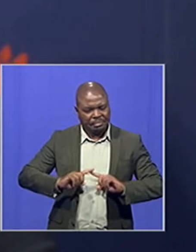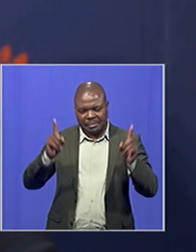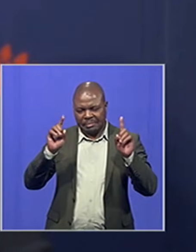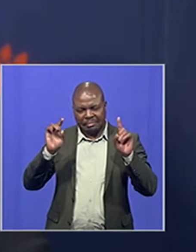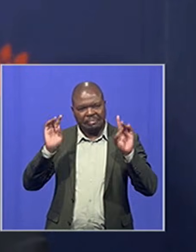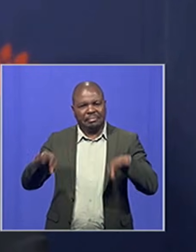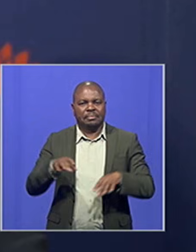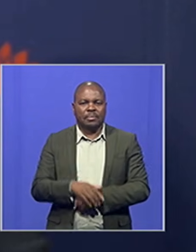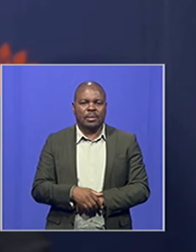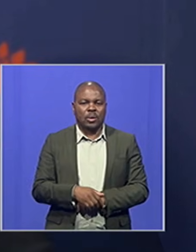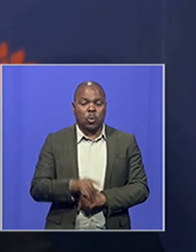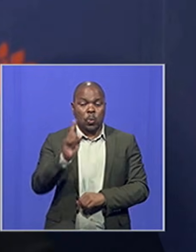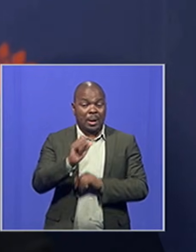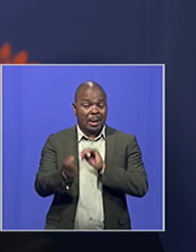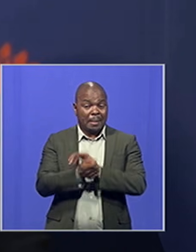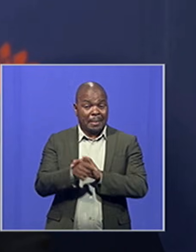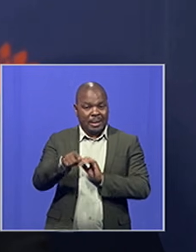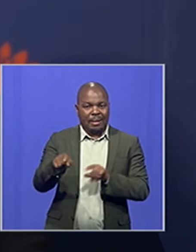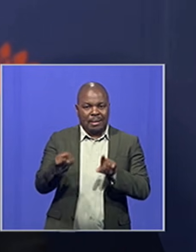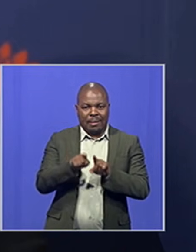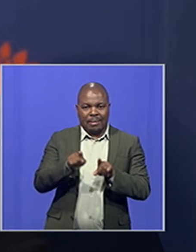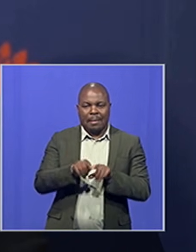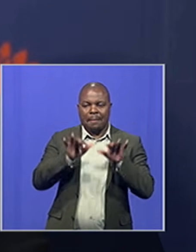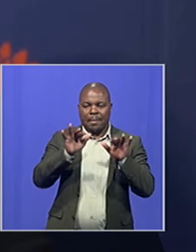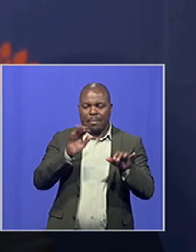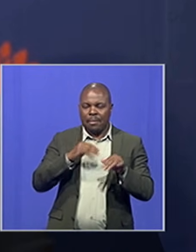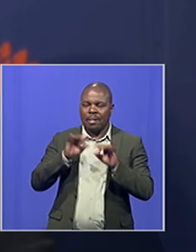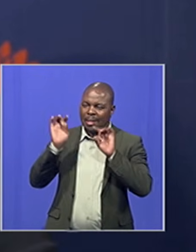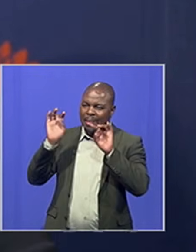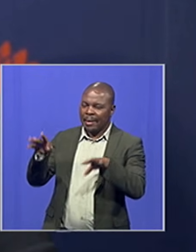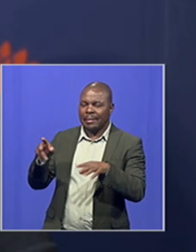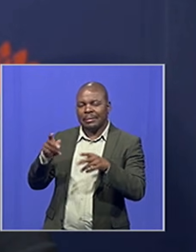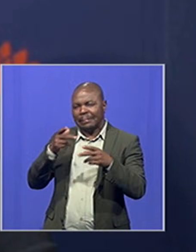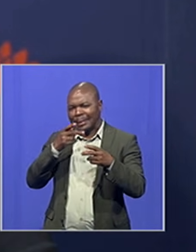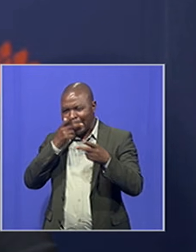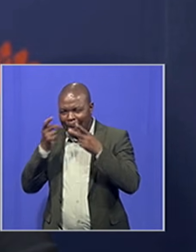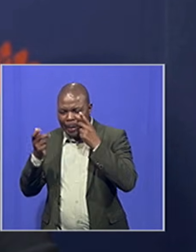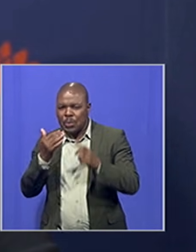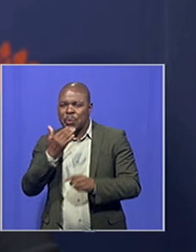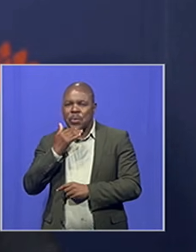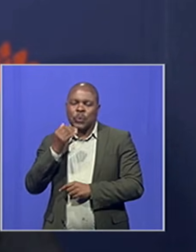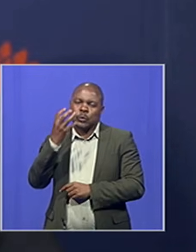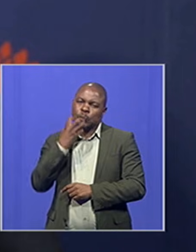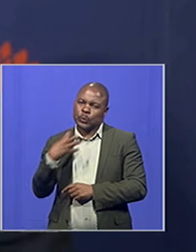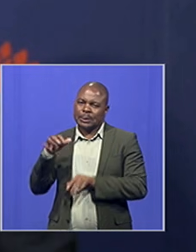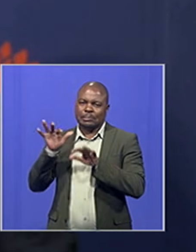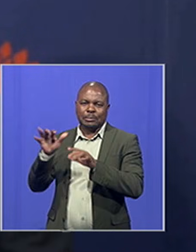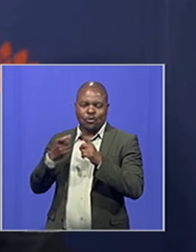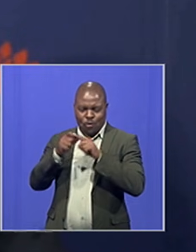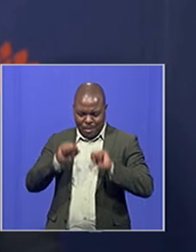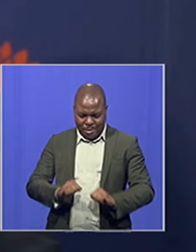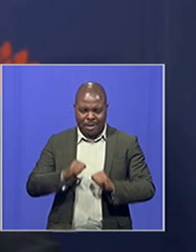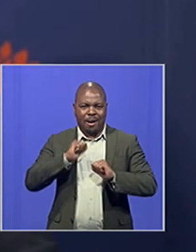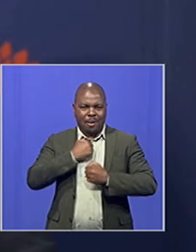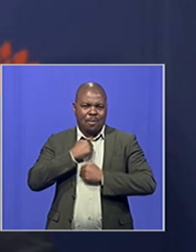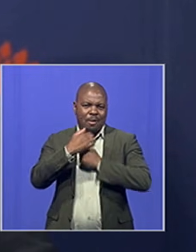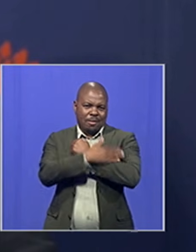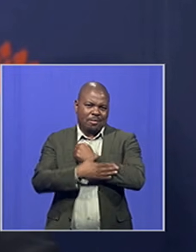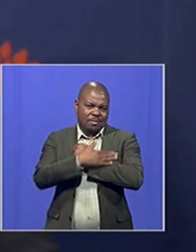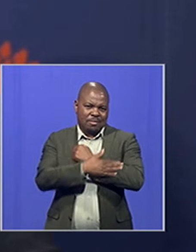pure evil, an act of anti-Semitism, an act of terrorism on our shores in an